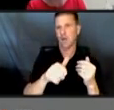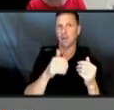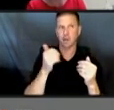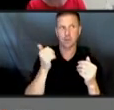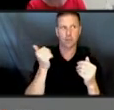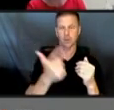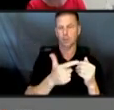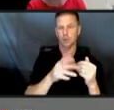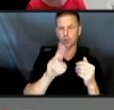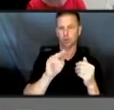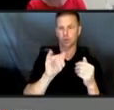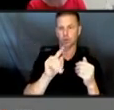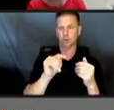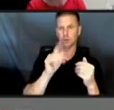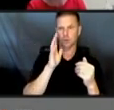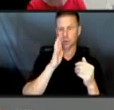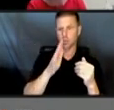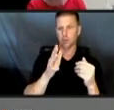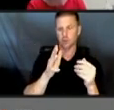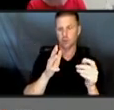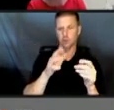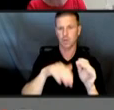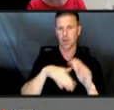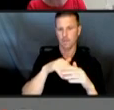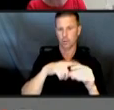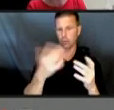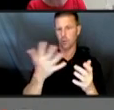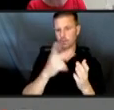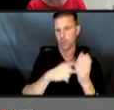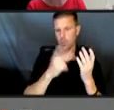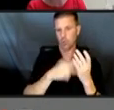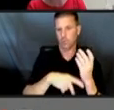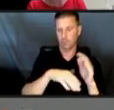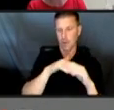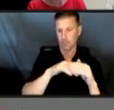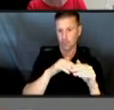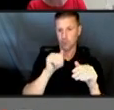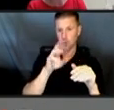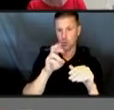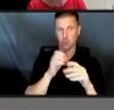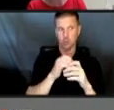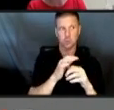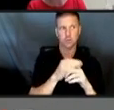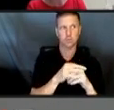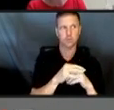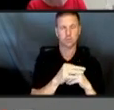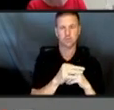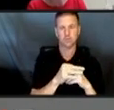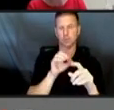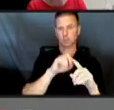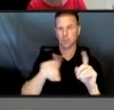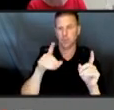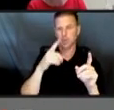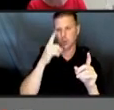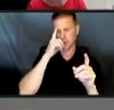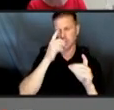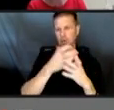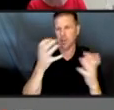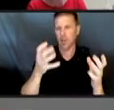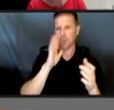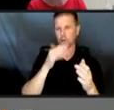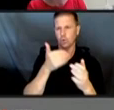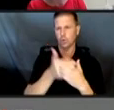not every unit will go up to what the program maximums are. But I suppose, I think a lot will be close